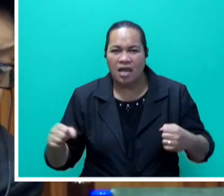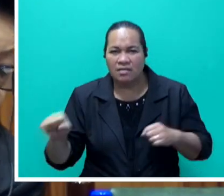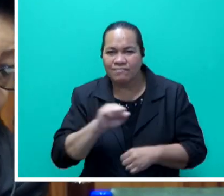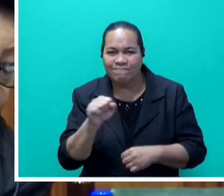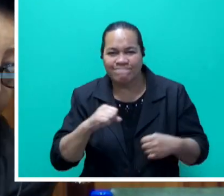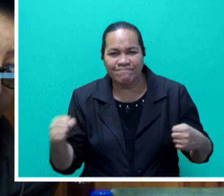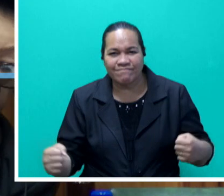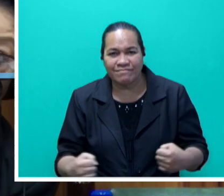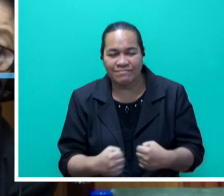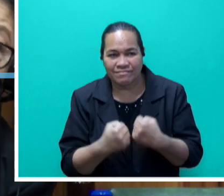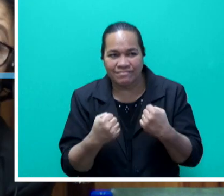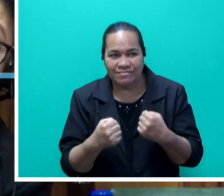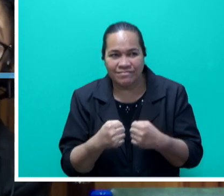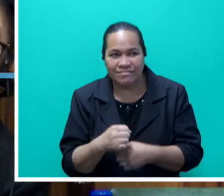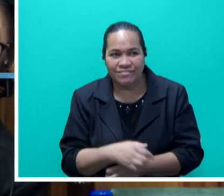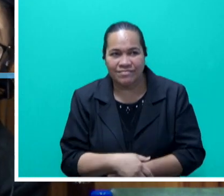road